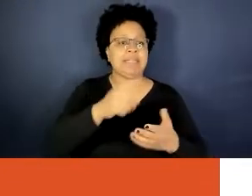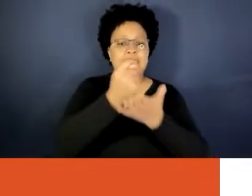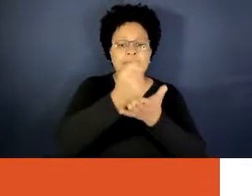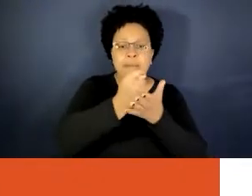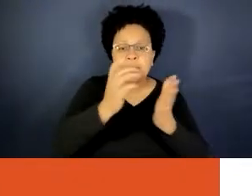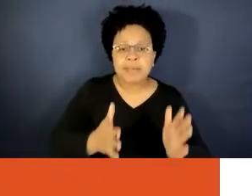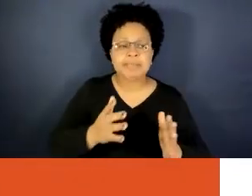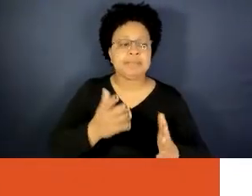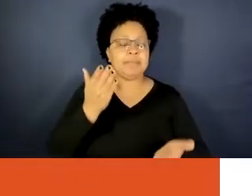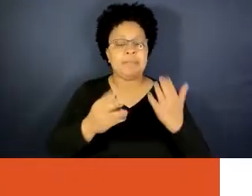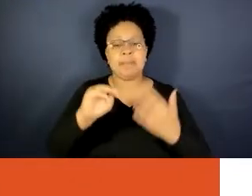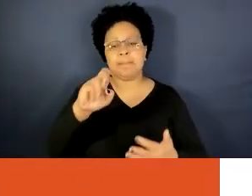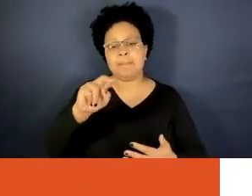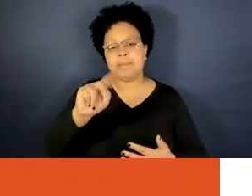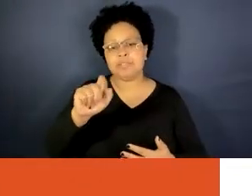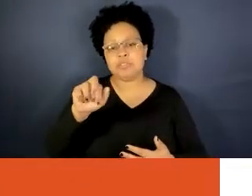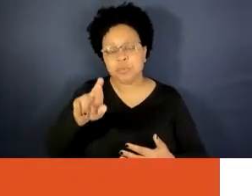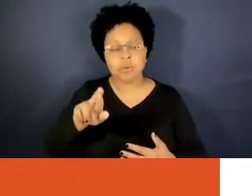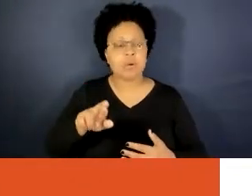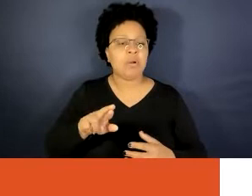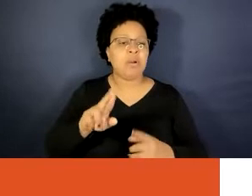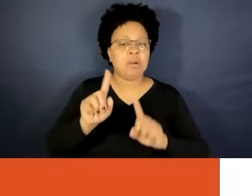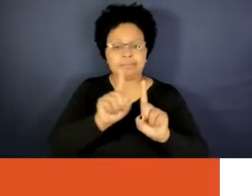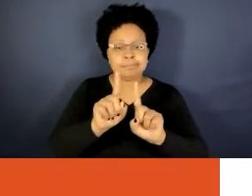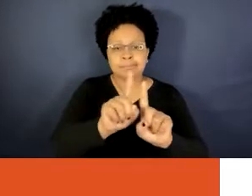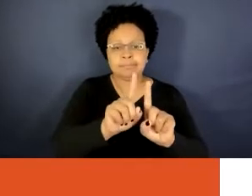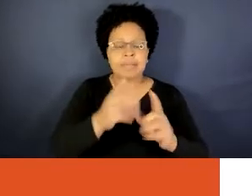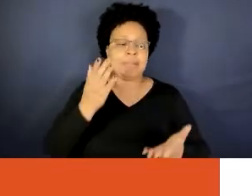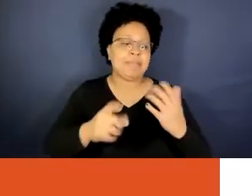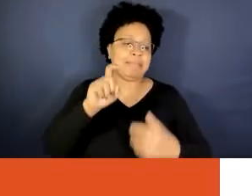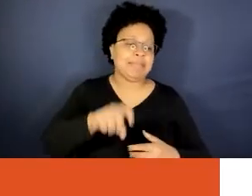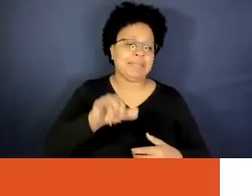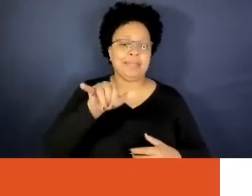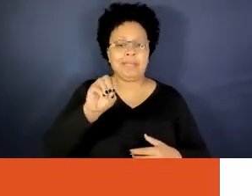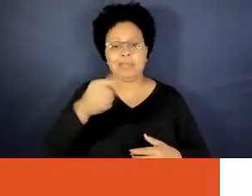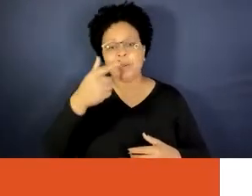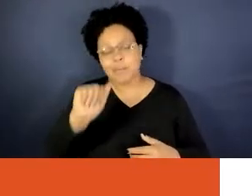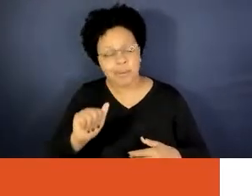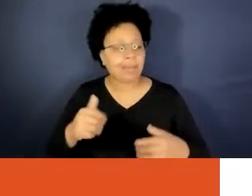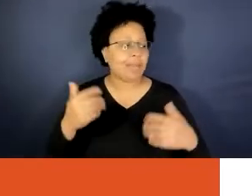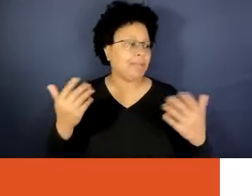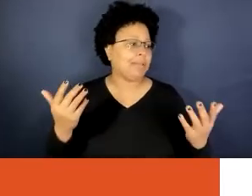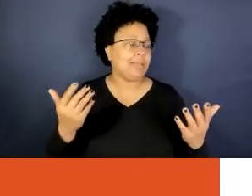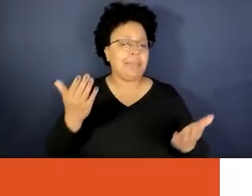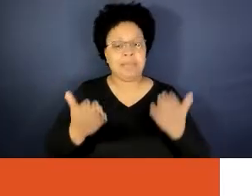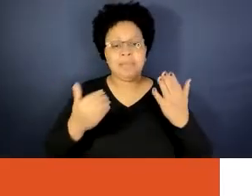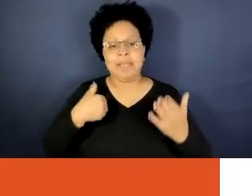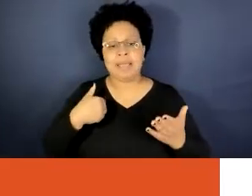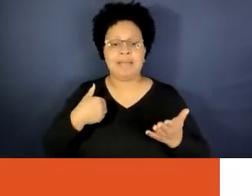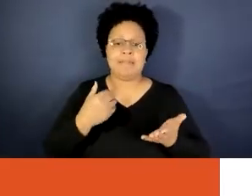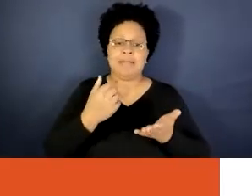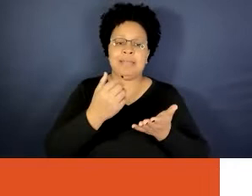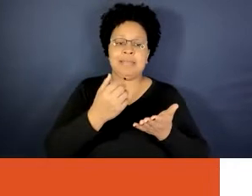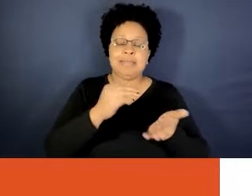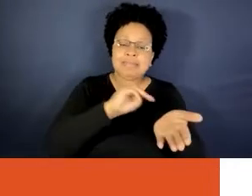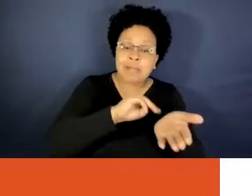may need a mentor, they may need to go do some yoga, they may need to have a practitioner in mindfulness, they may